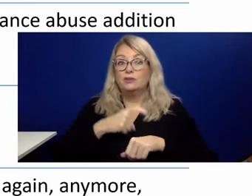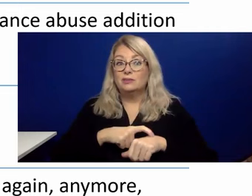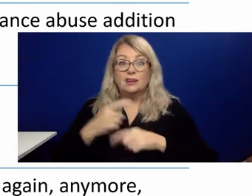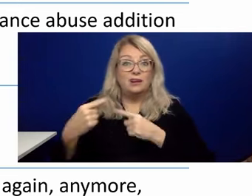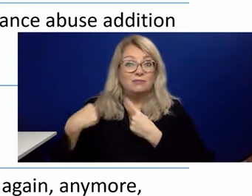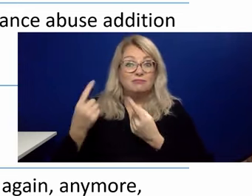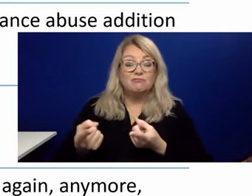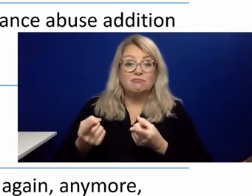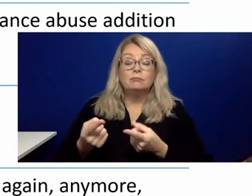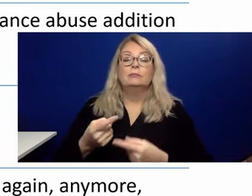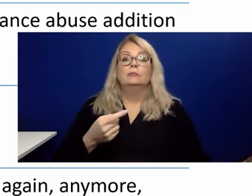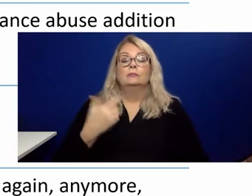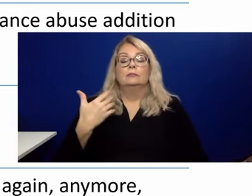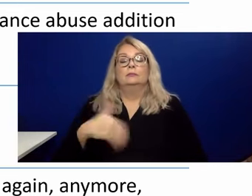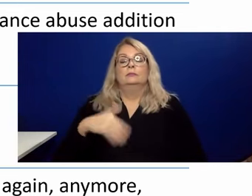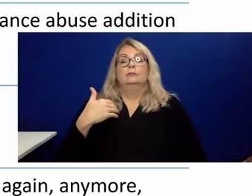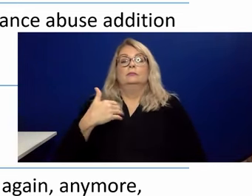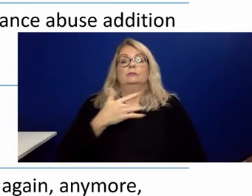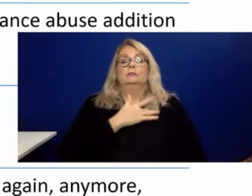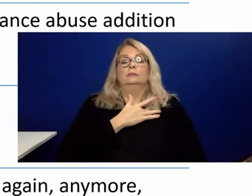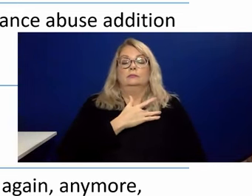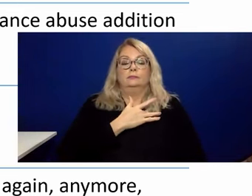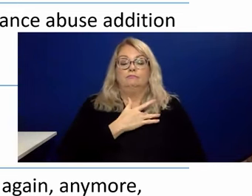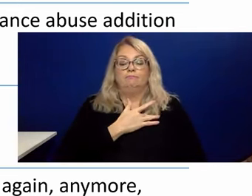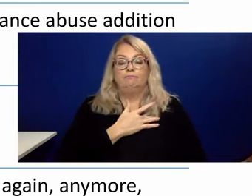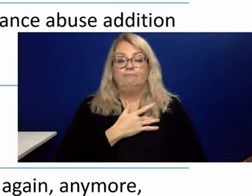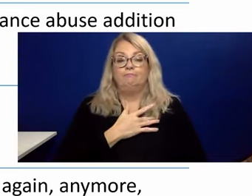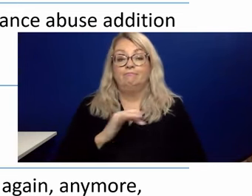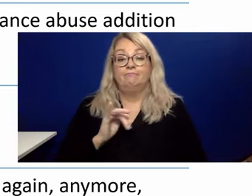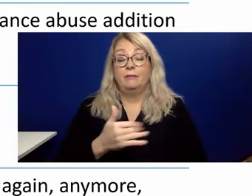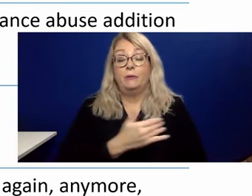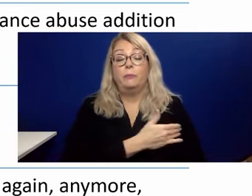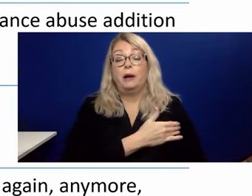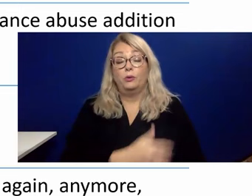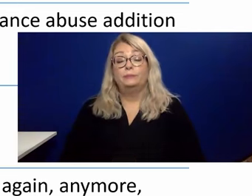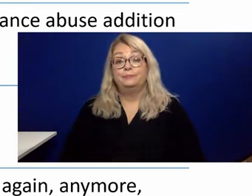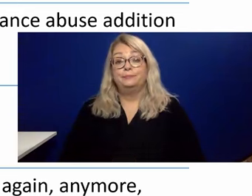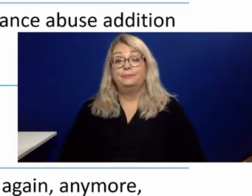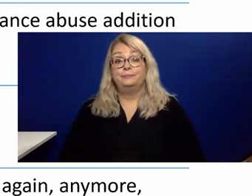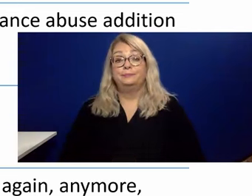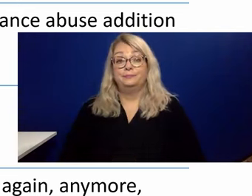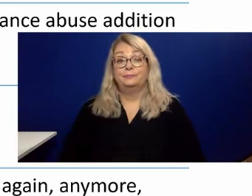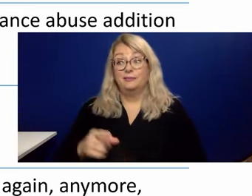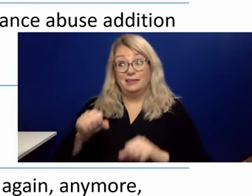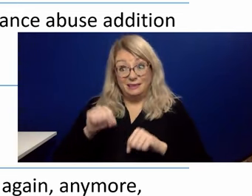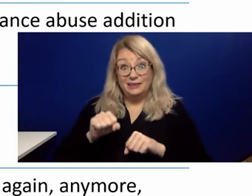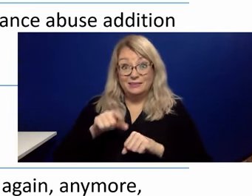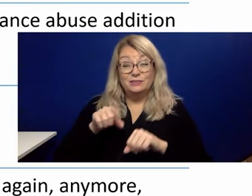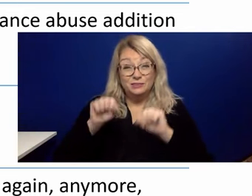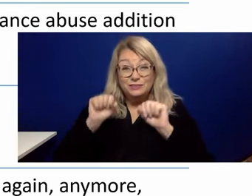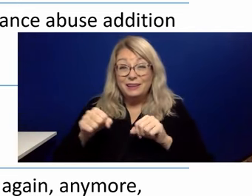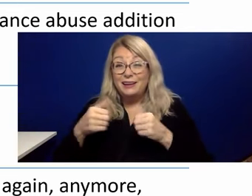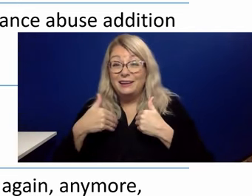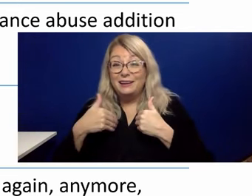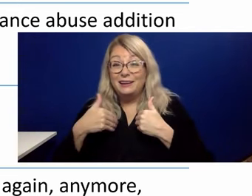situation to be in and to be there with her and say, you can have a better quality of life and we can help